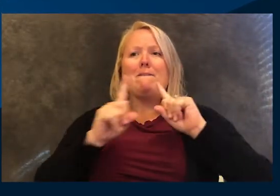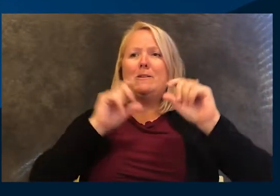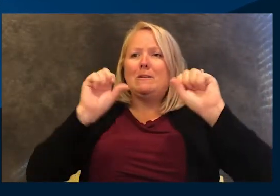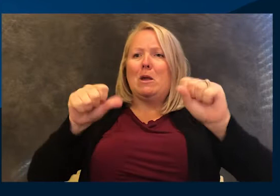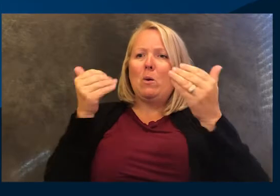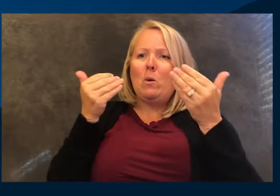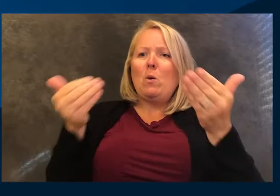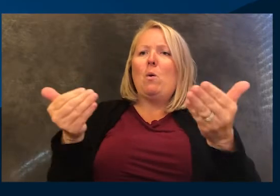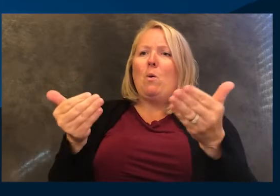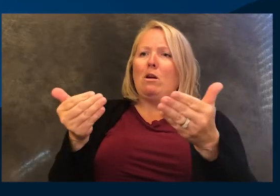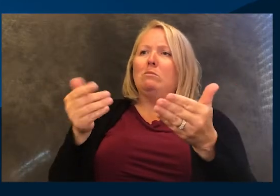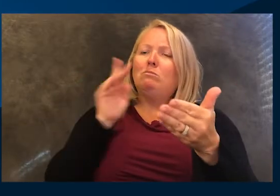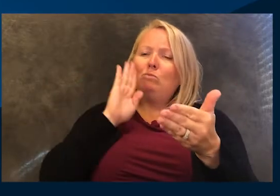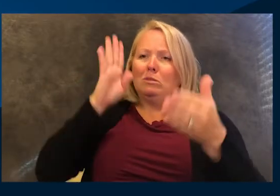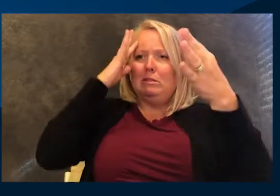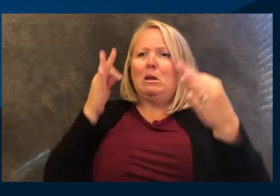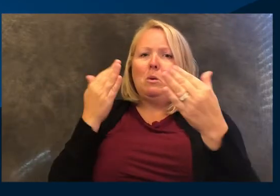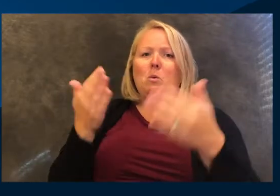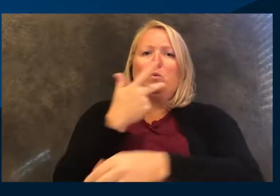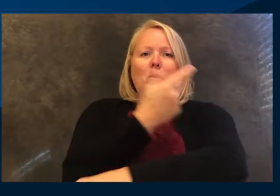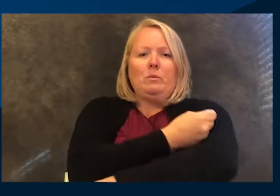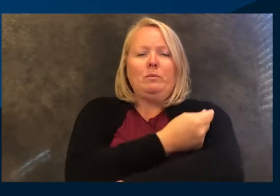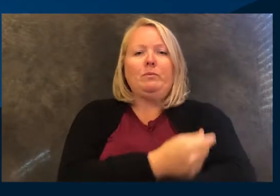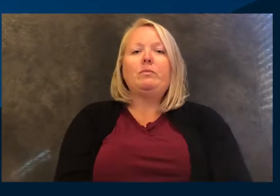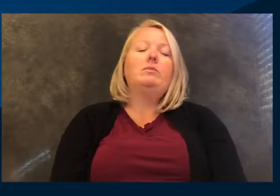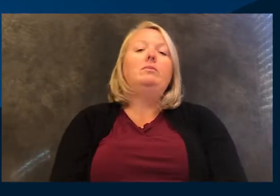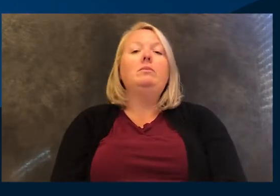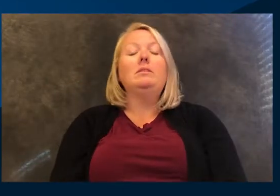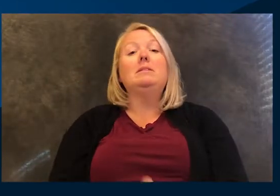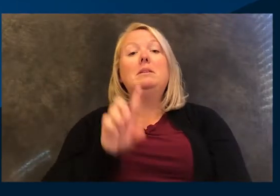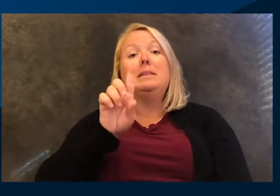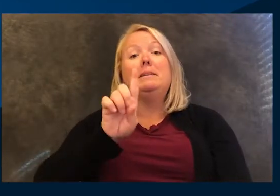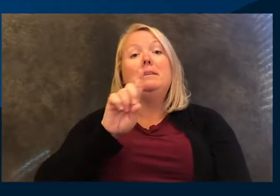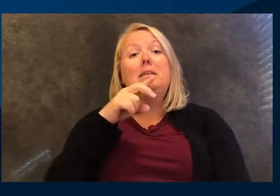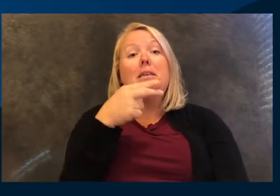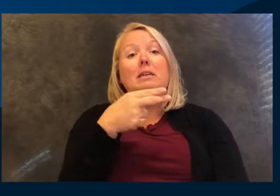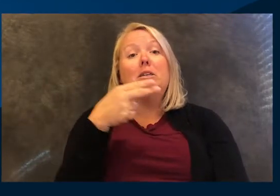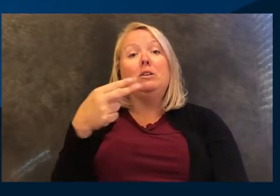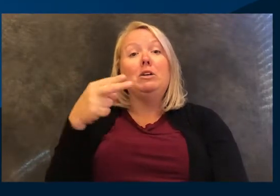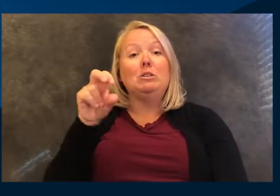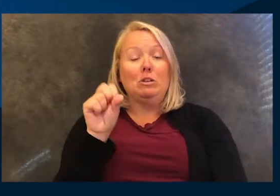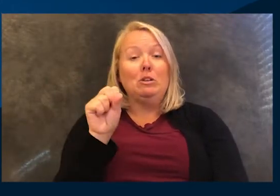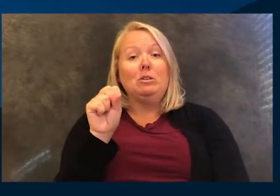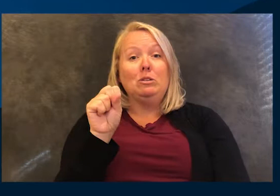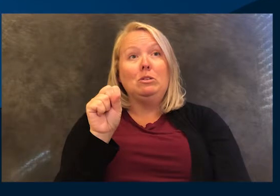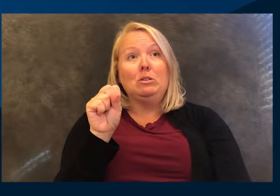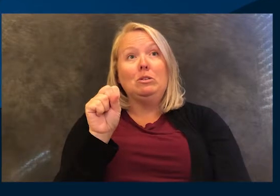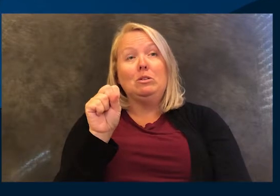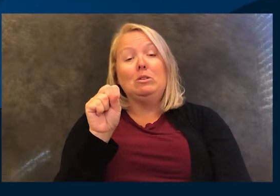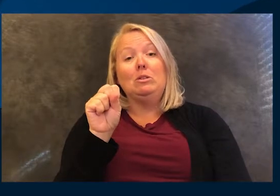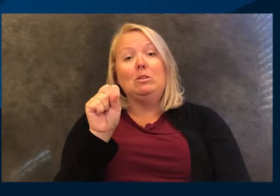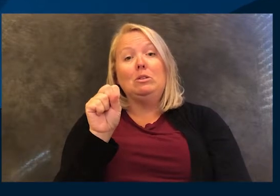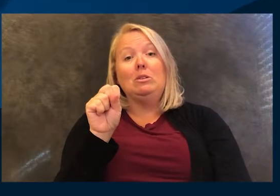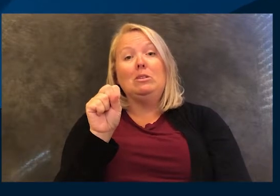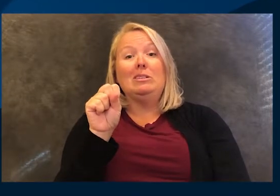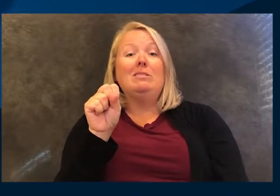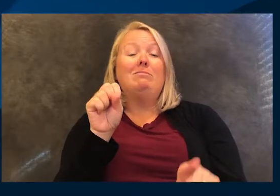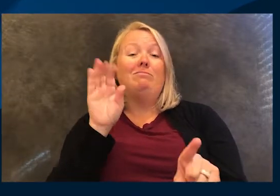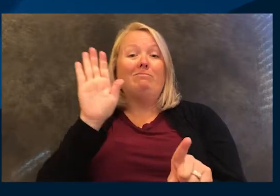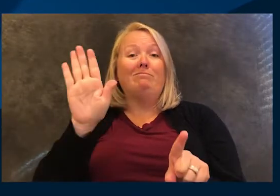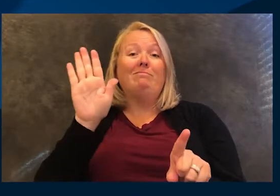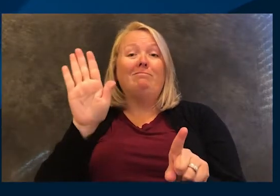happen. The Michigan Department of Health and Human Services has also extended its order